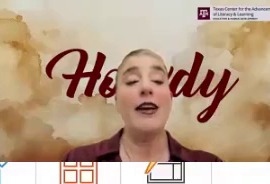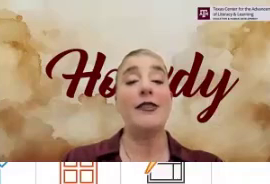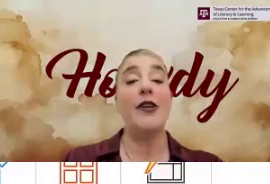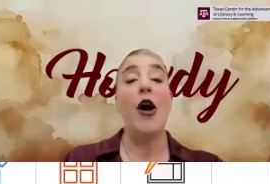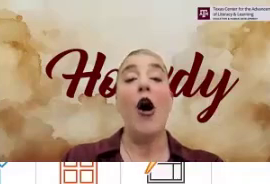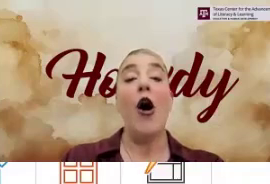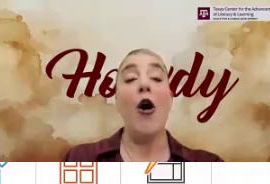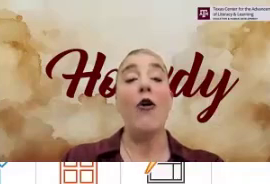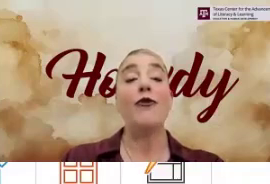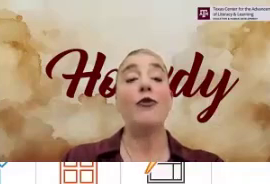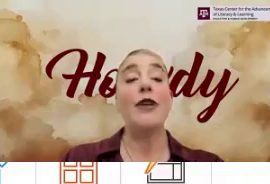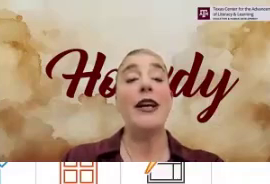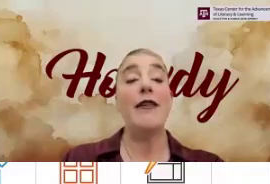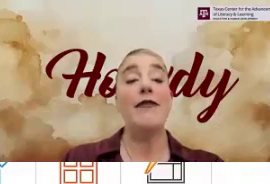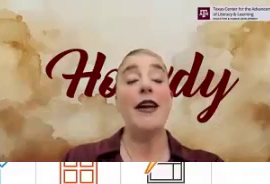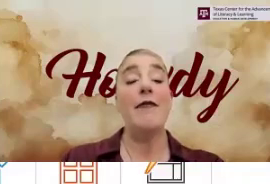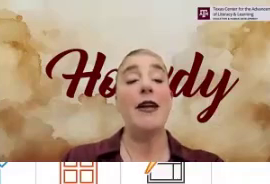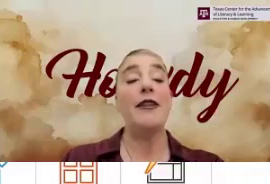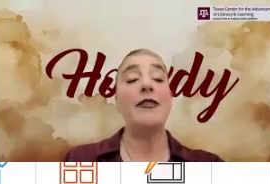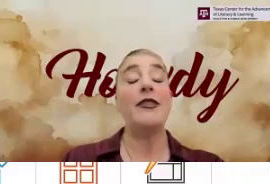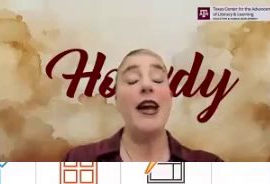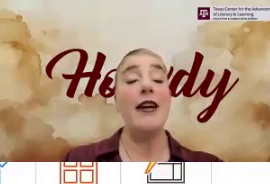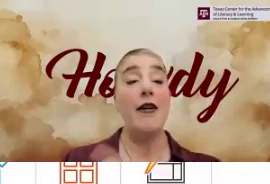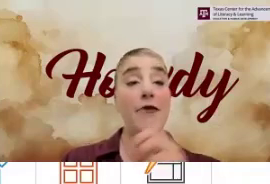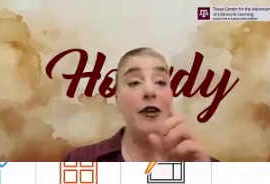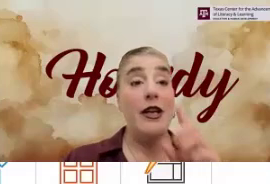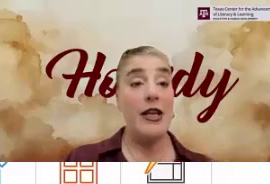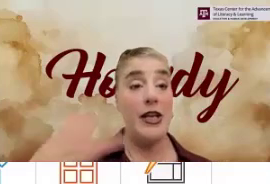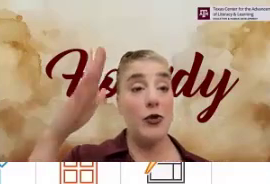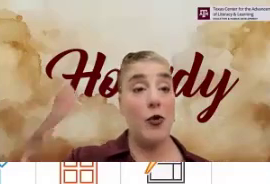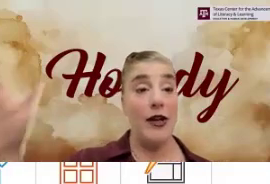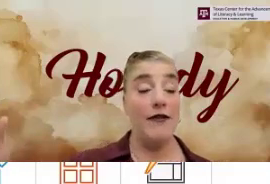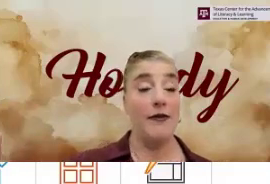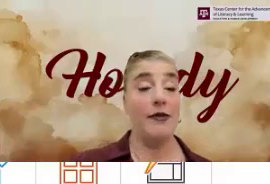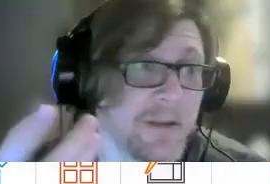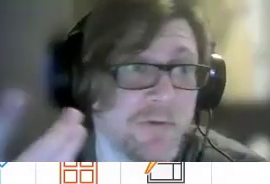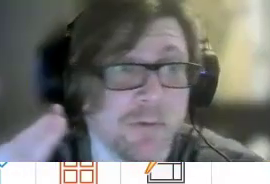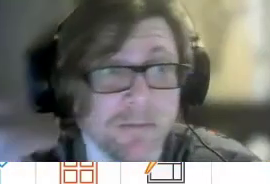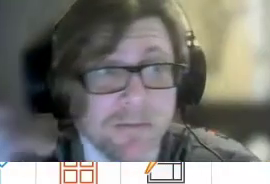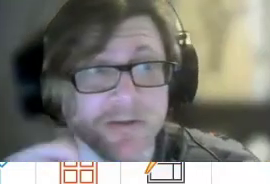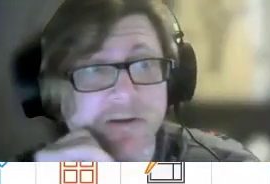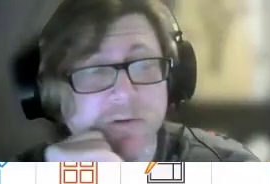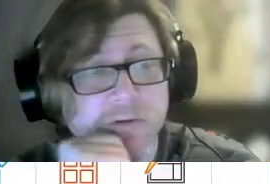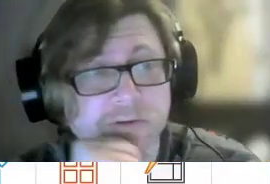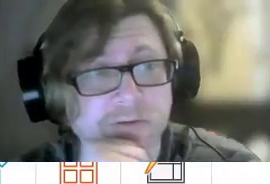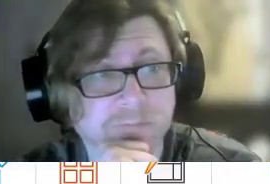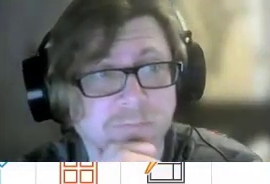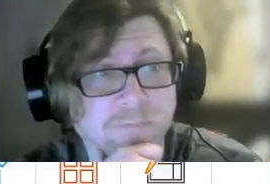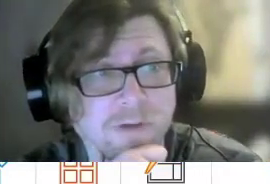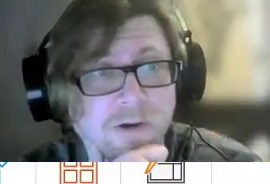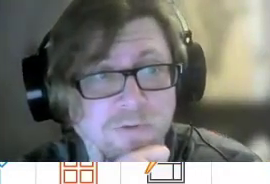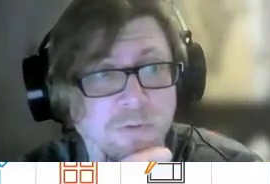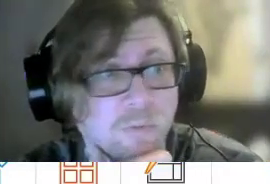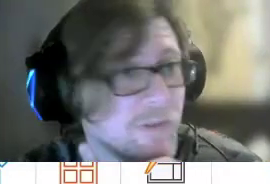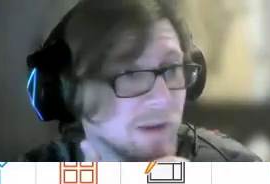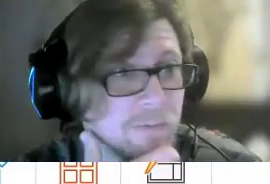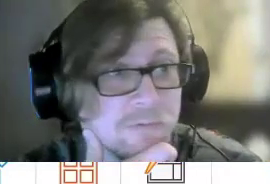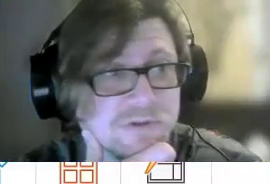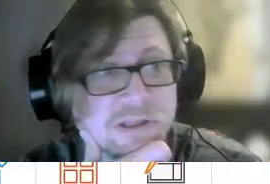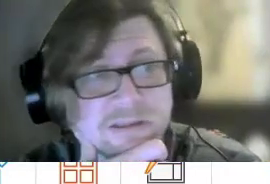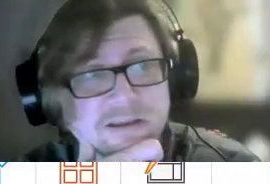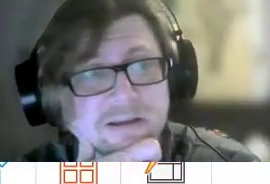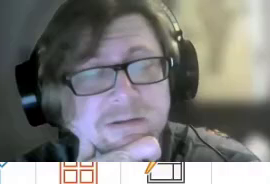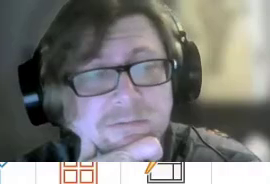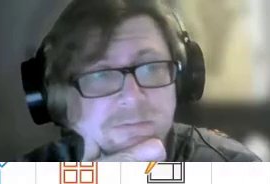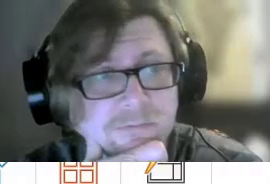alt text all 3 of them instead of each one. That's what I ended up doing because I couldn't do it the way that